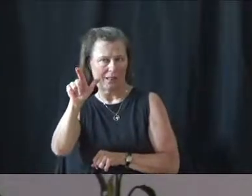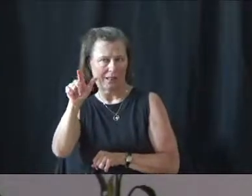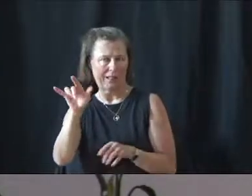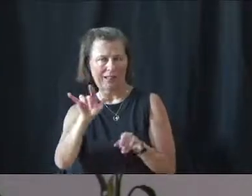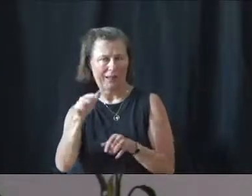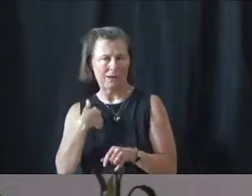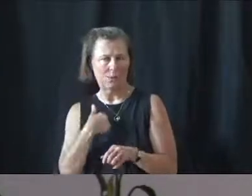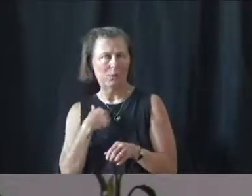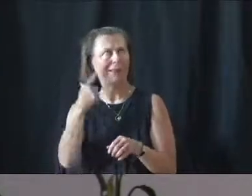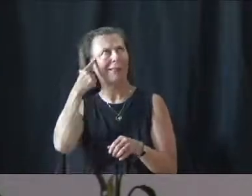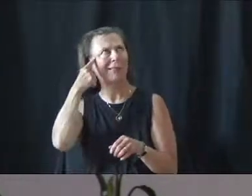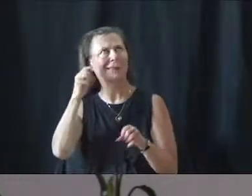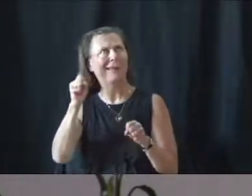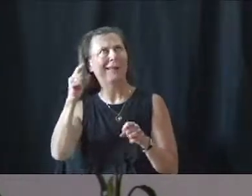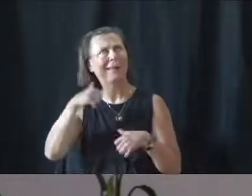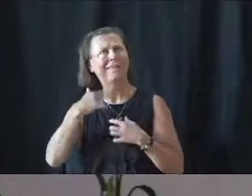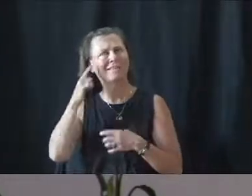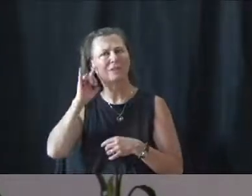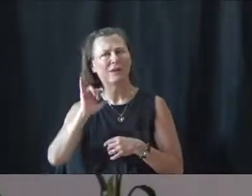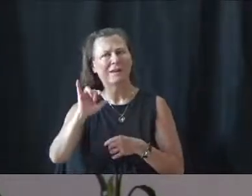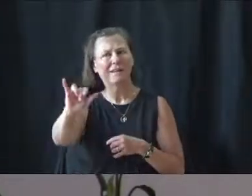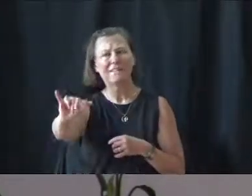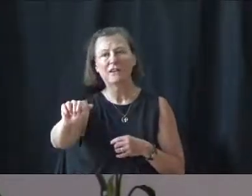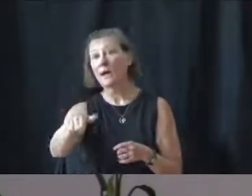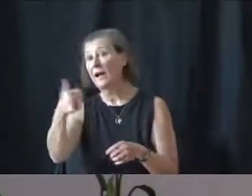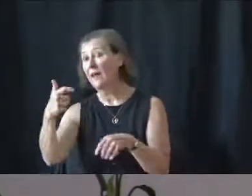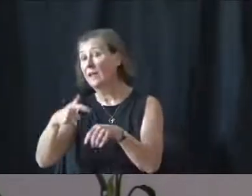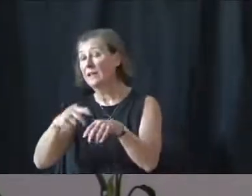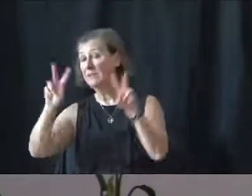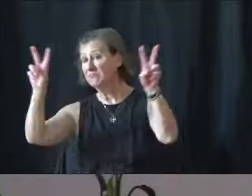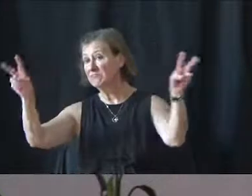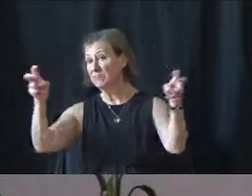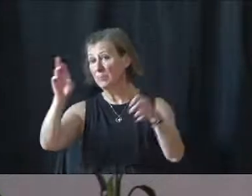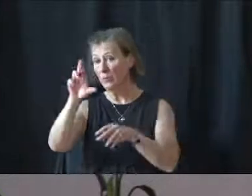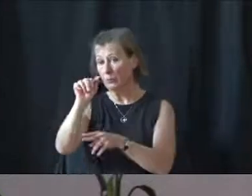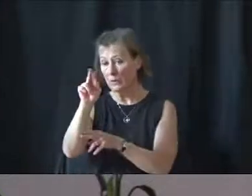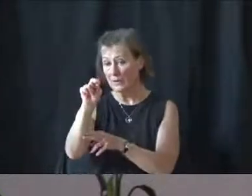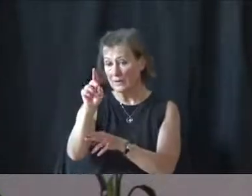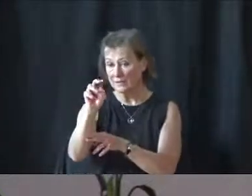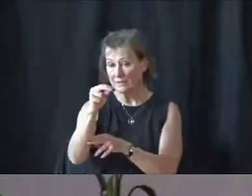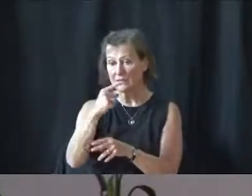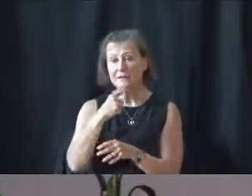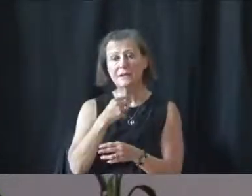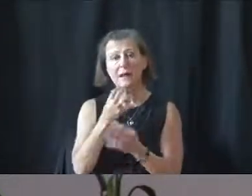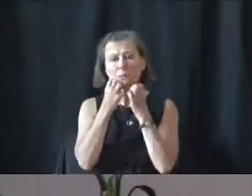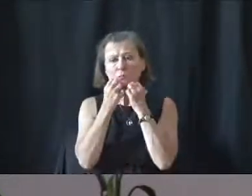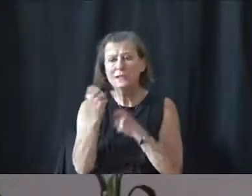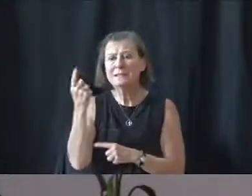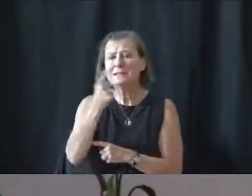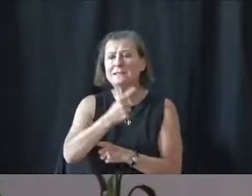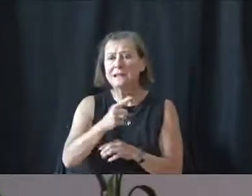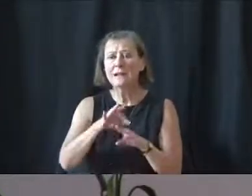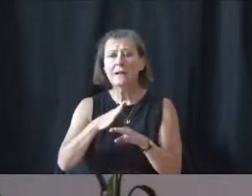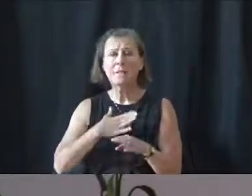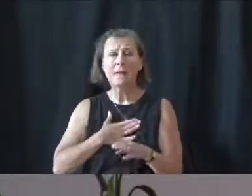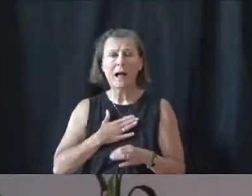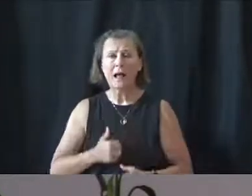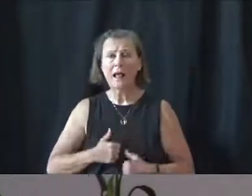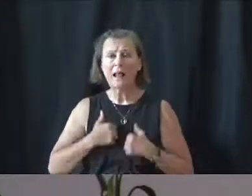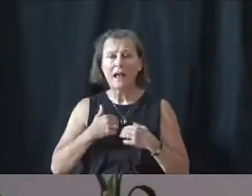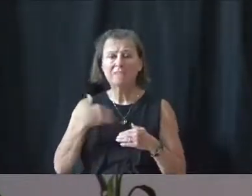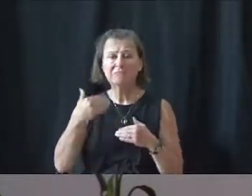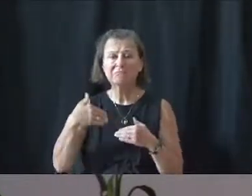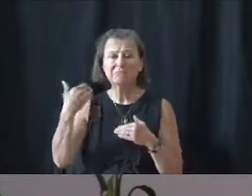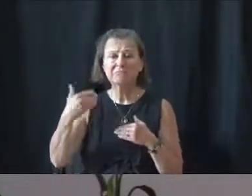Meanwhile, says Nathaniel Brandon, the precious days of my life go by unlived or